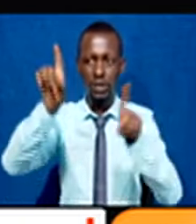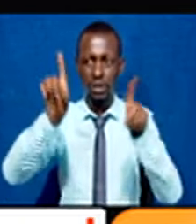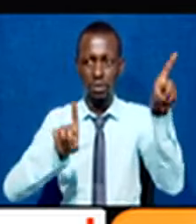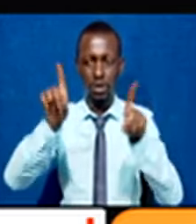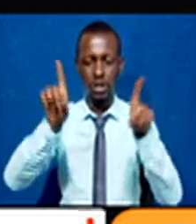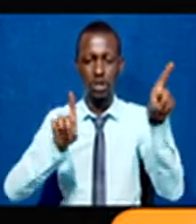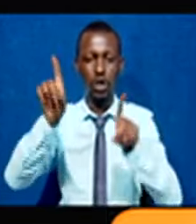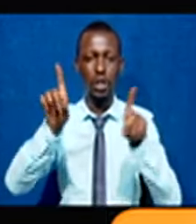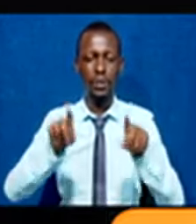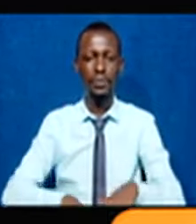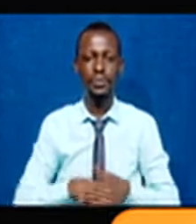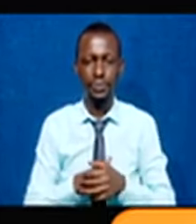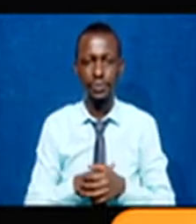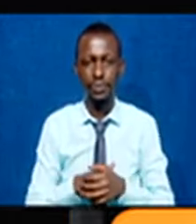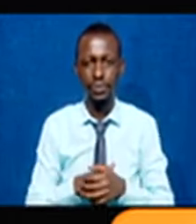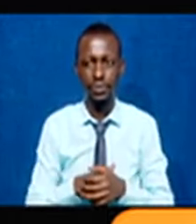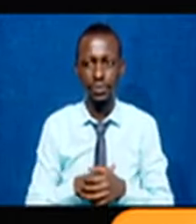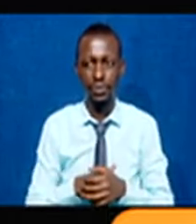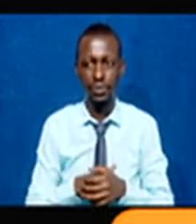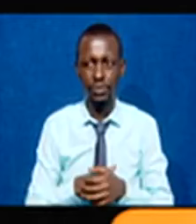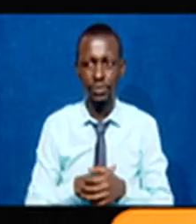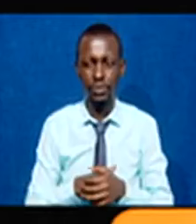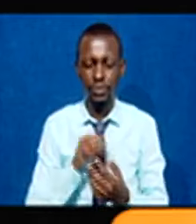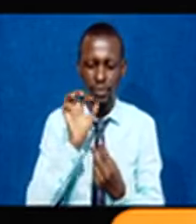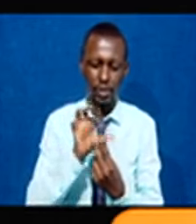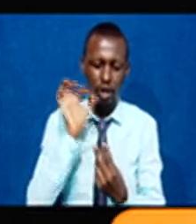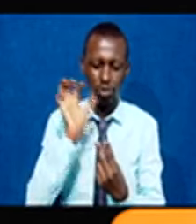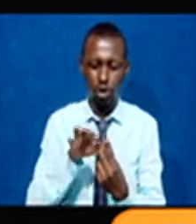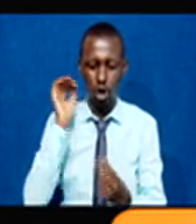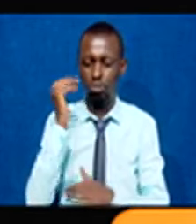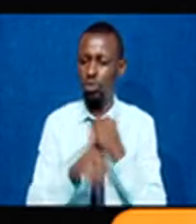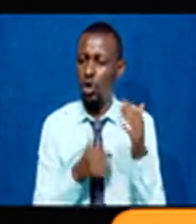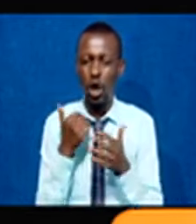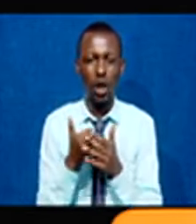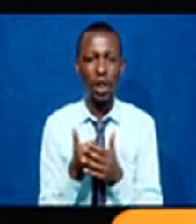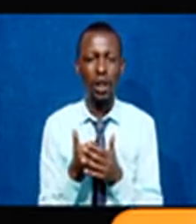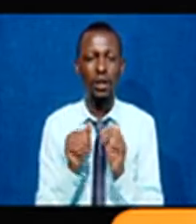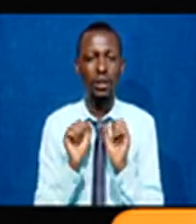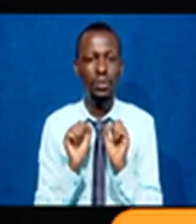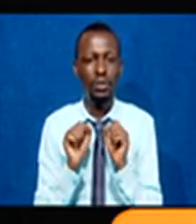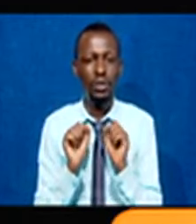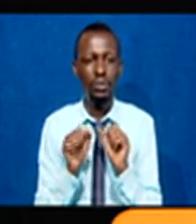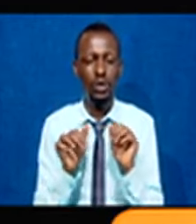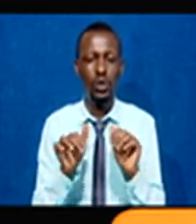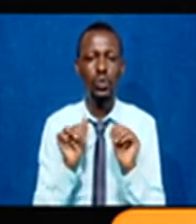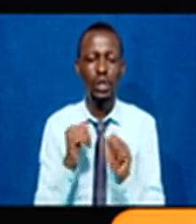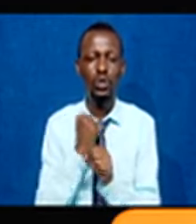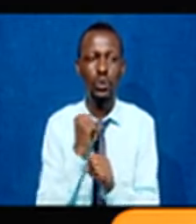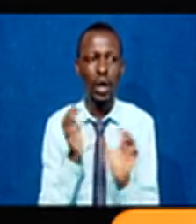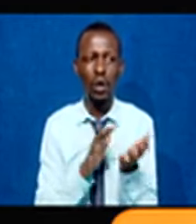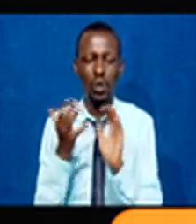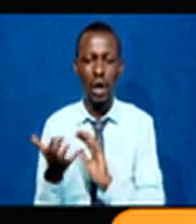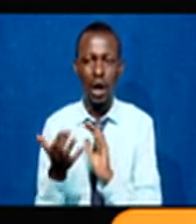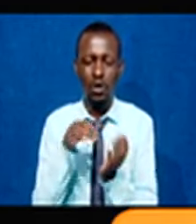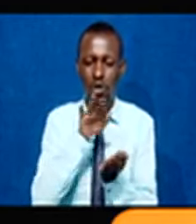goods. So all these options are looking for partners with whom we can work,